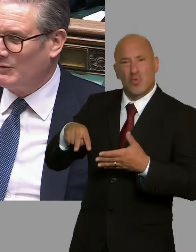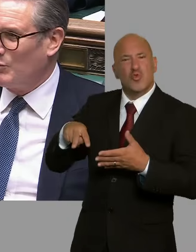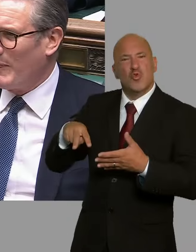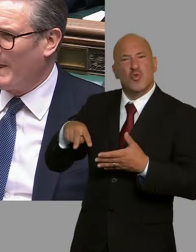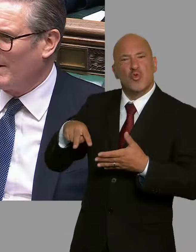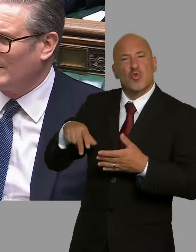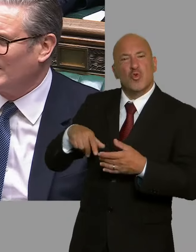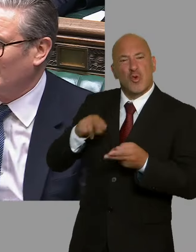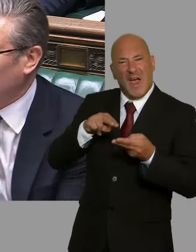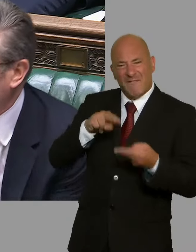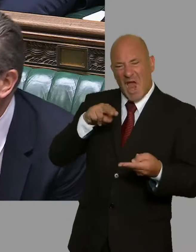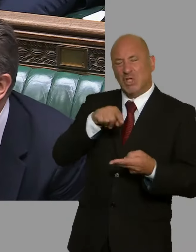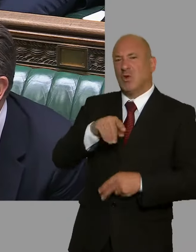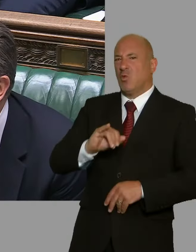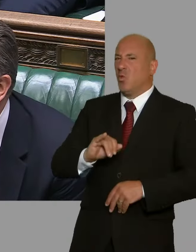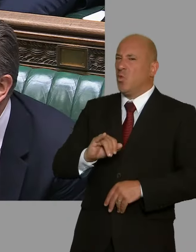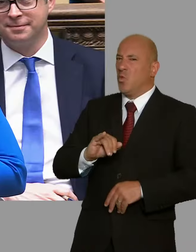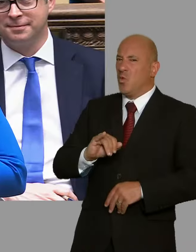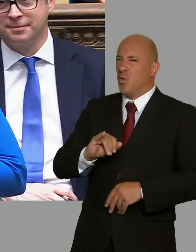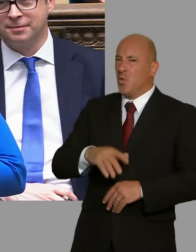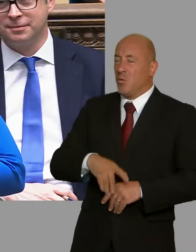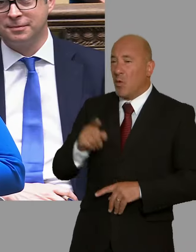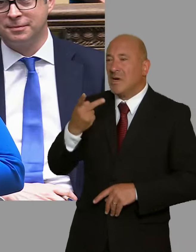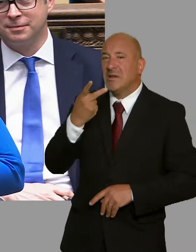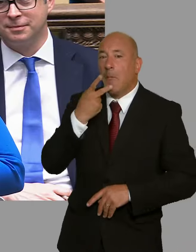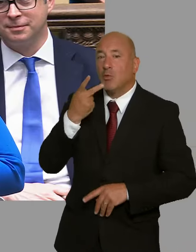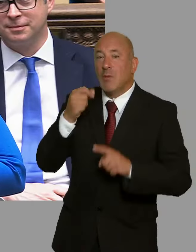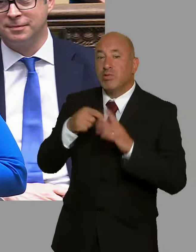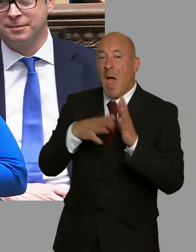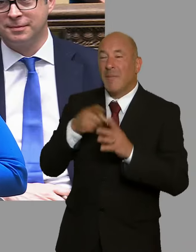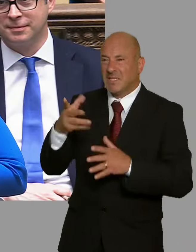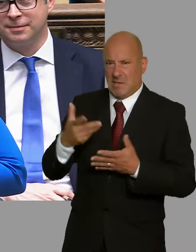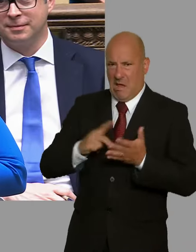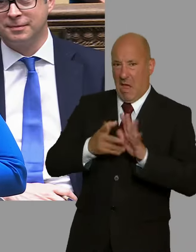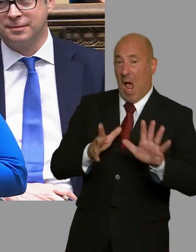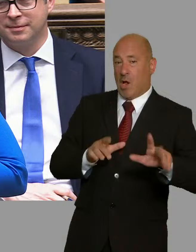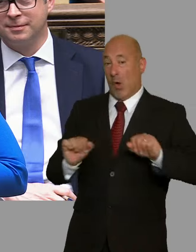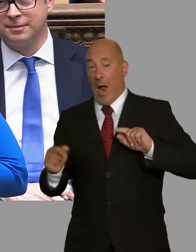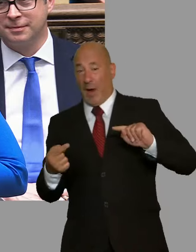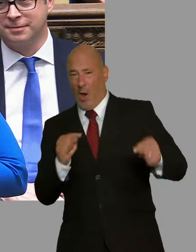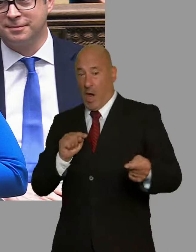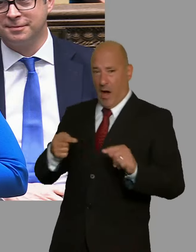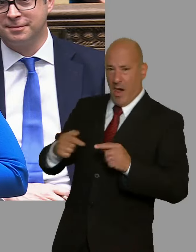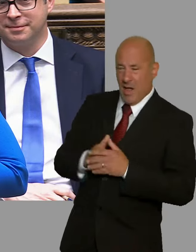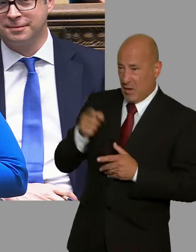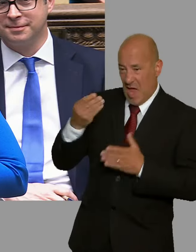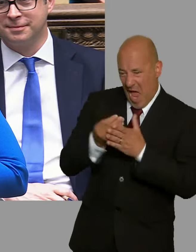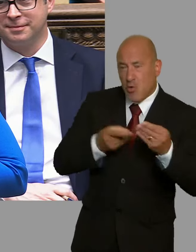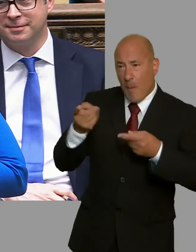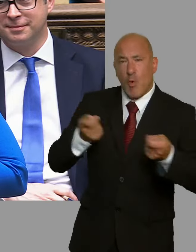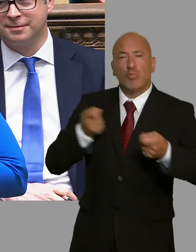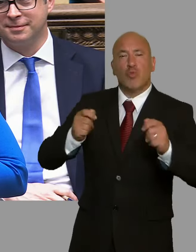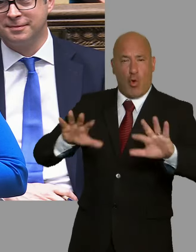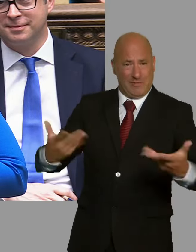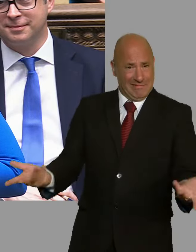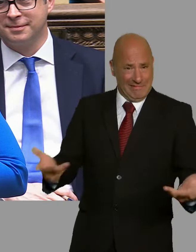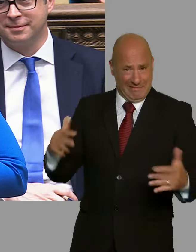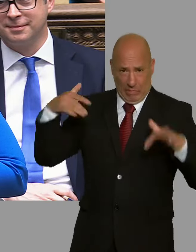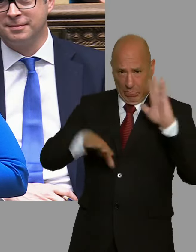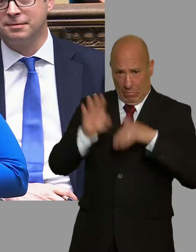staring at me. She knew exactly what she was doing when she briefed that into the papers. She is demanding, Mr. Speaker, 8 new